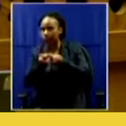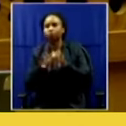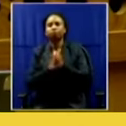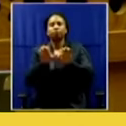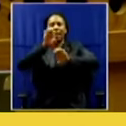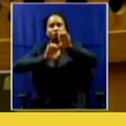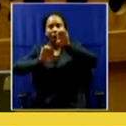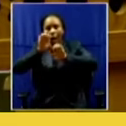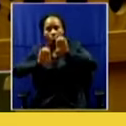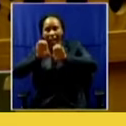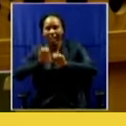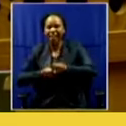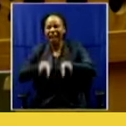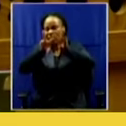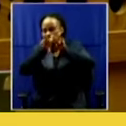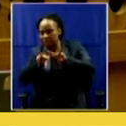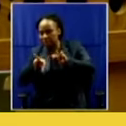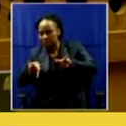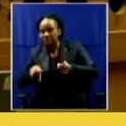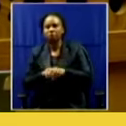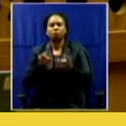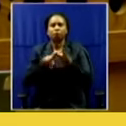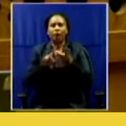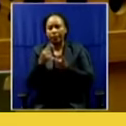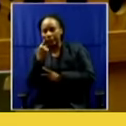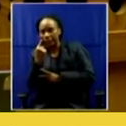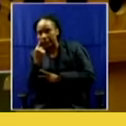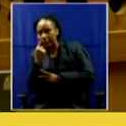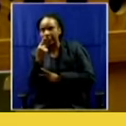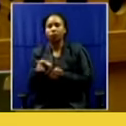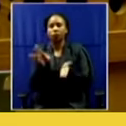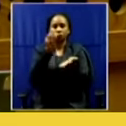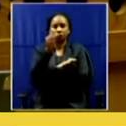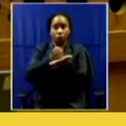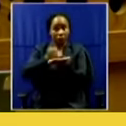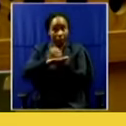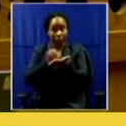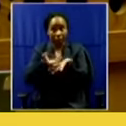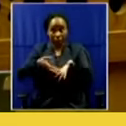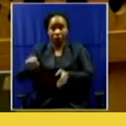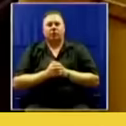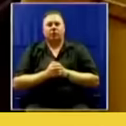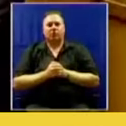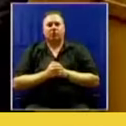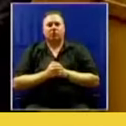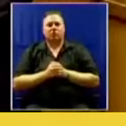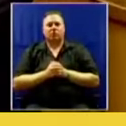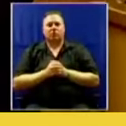they are investigated and inspected and registered by the South African Health Products Regulatory Authority.